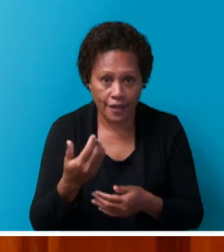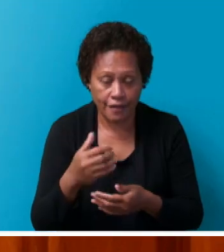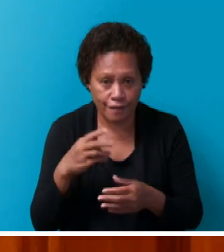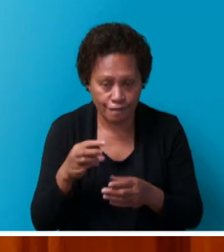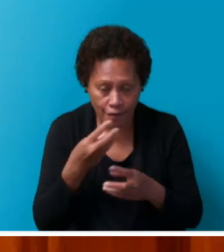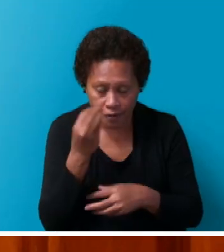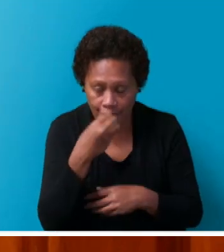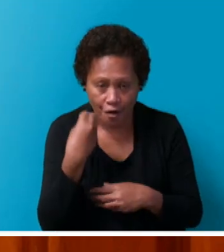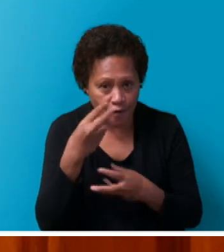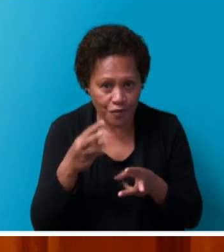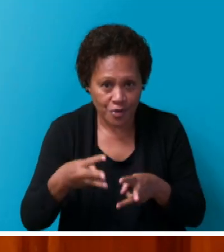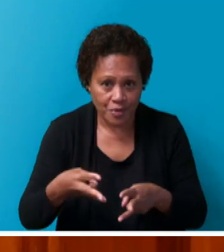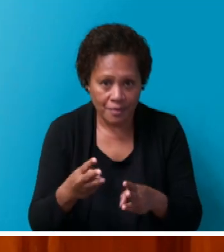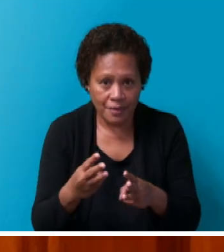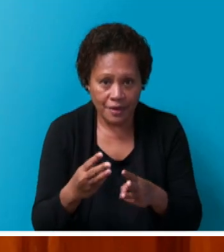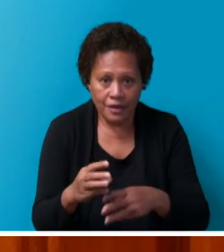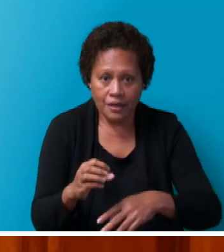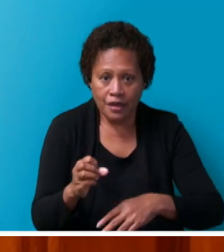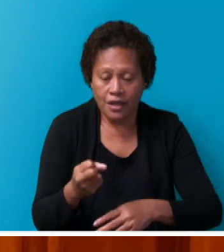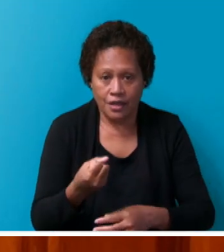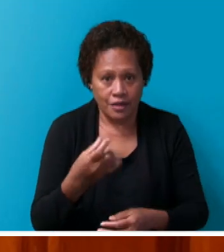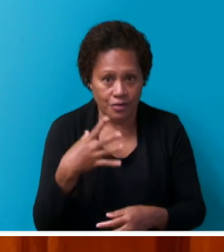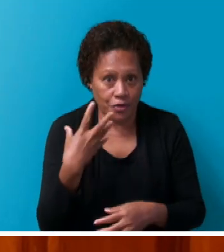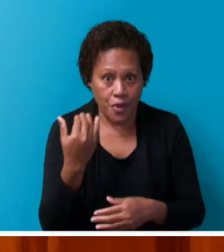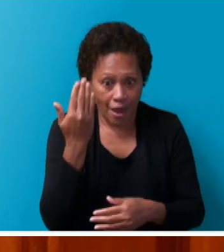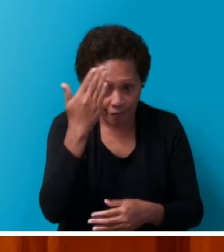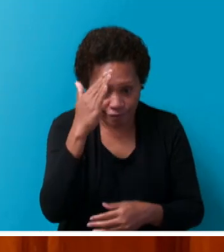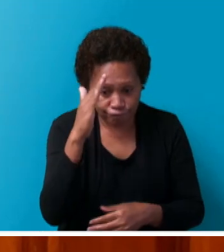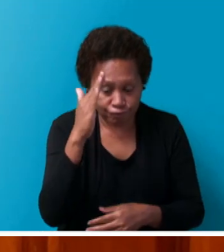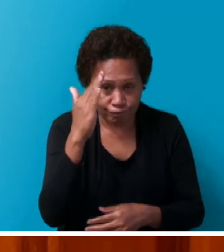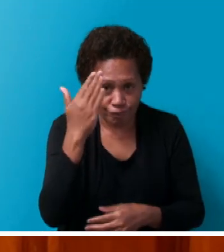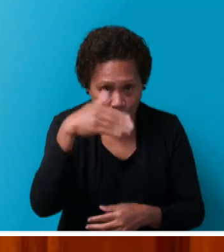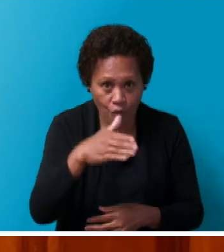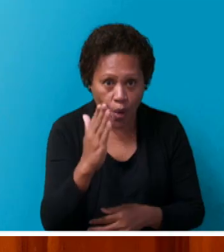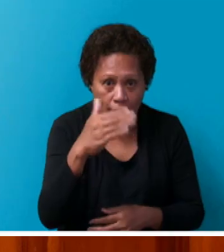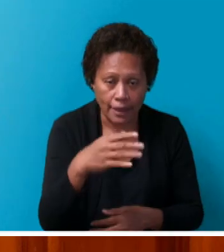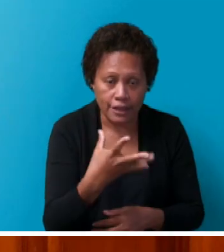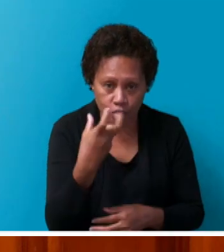had daily encounters with humpback whales, encountered a grouper spawning aggregation, and